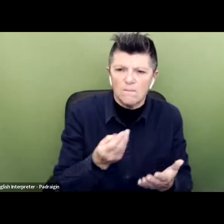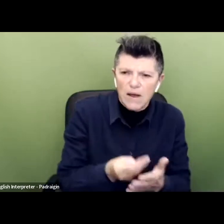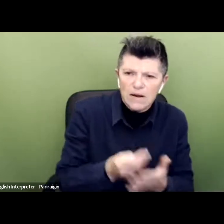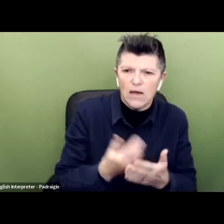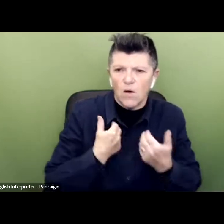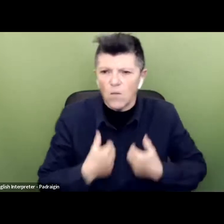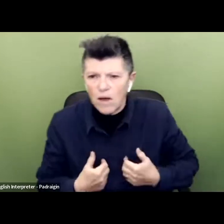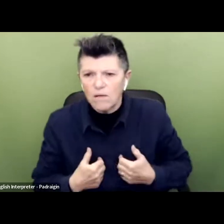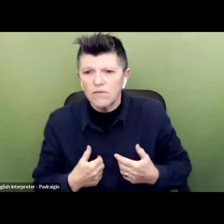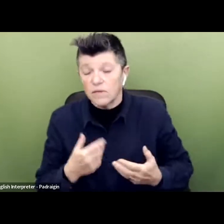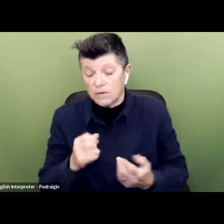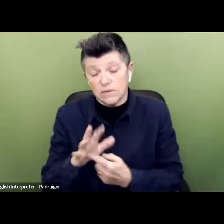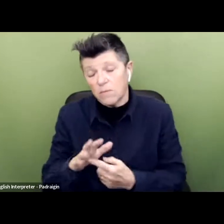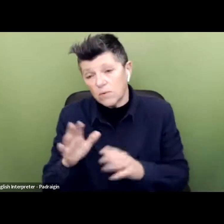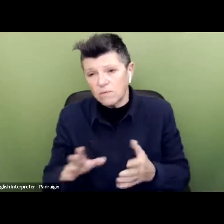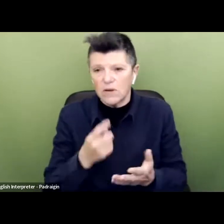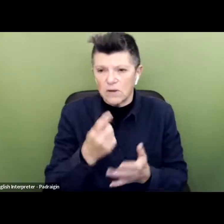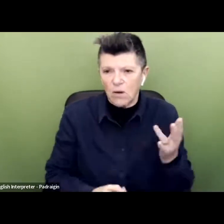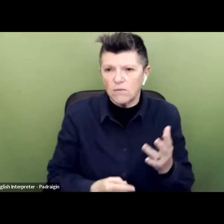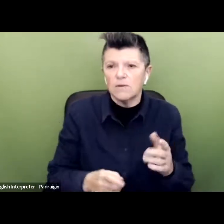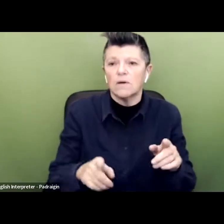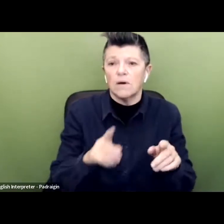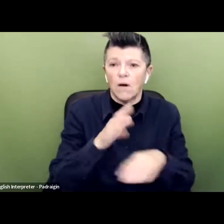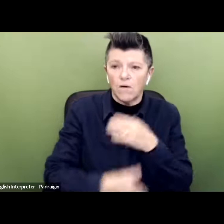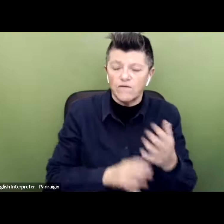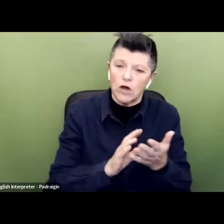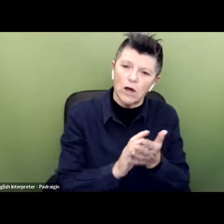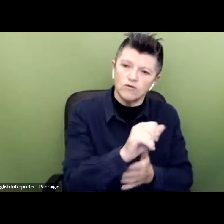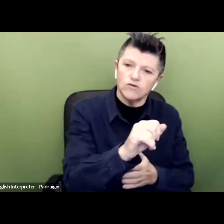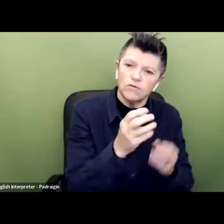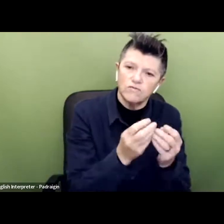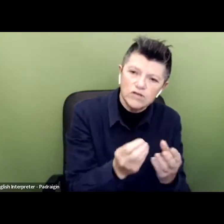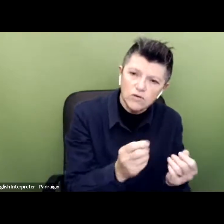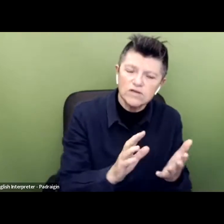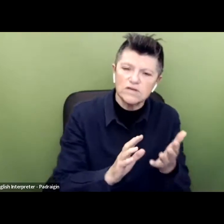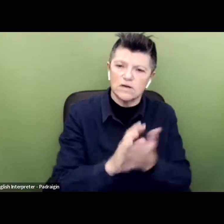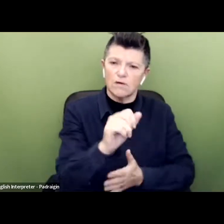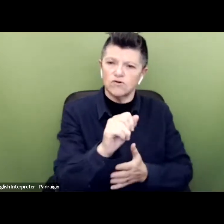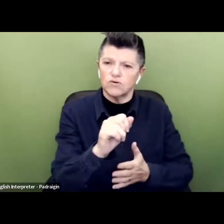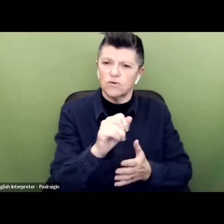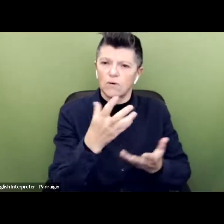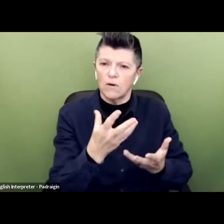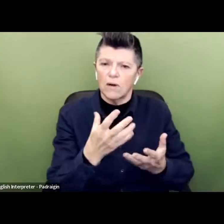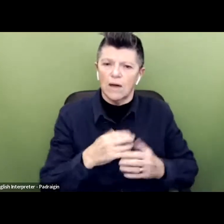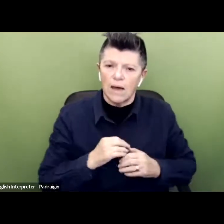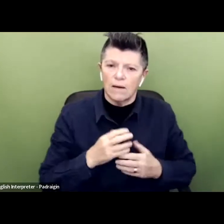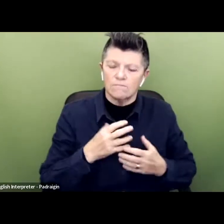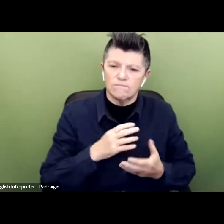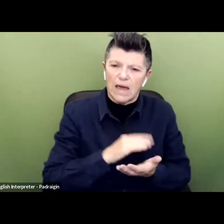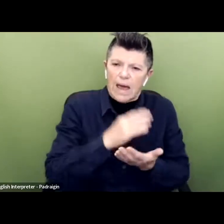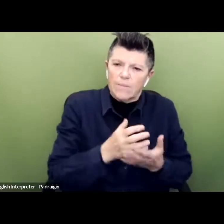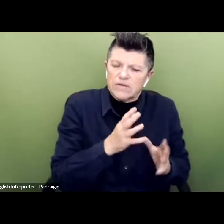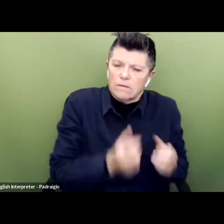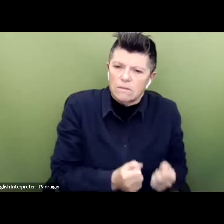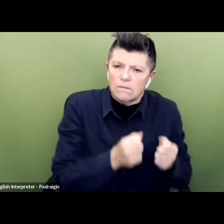that is. It's also a matter of your cultural resources, your cultural capital. Bourdieu talks about your dispositions, your